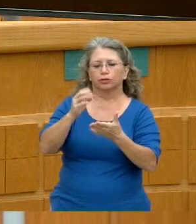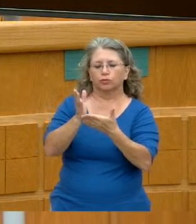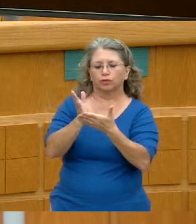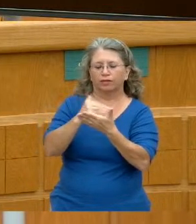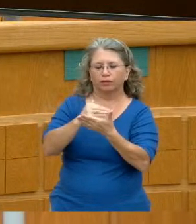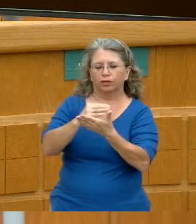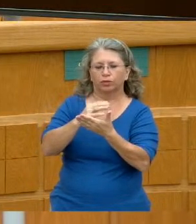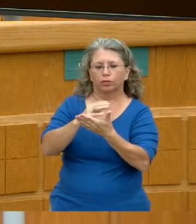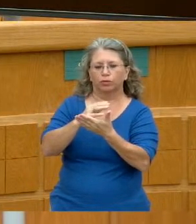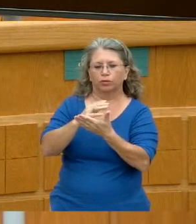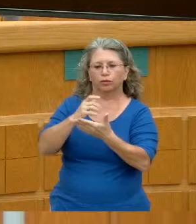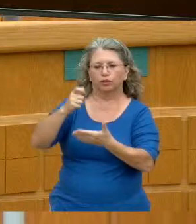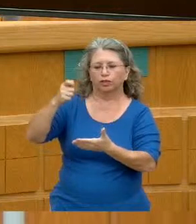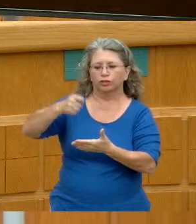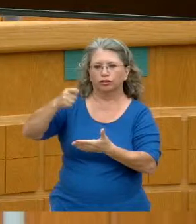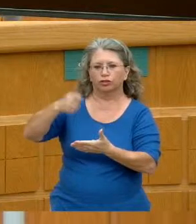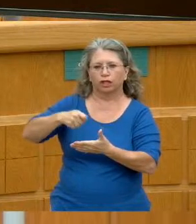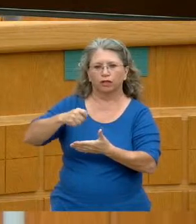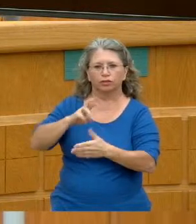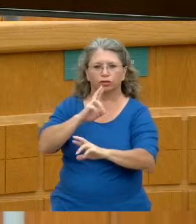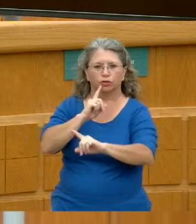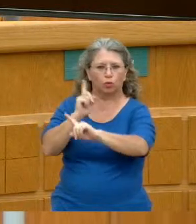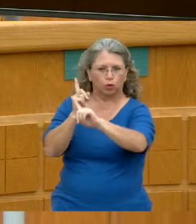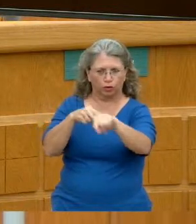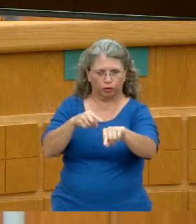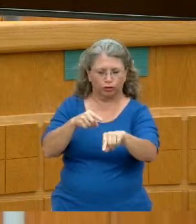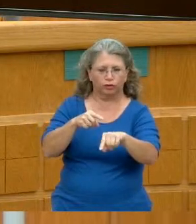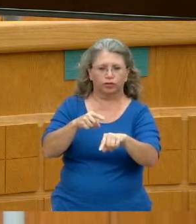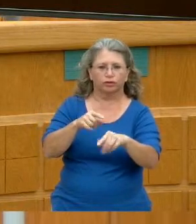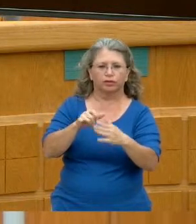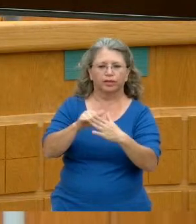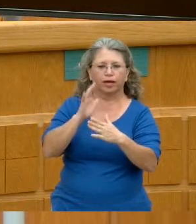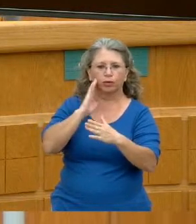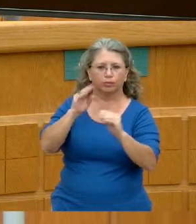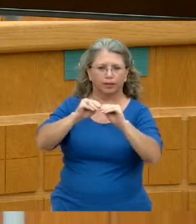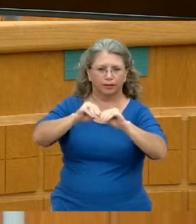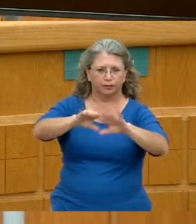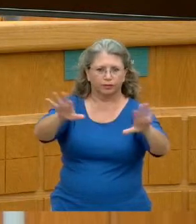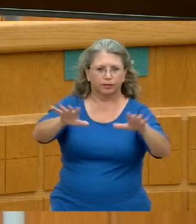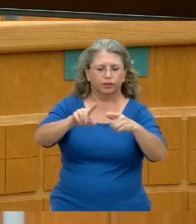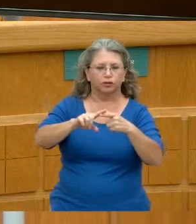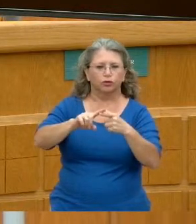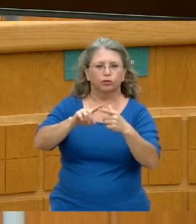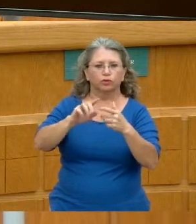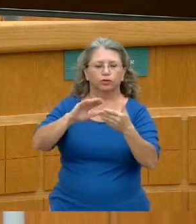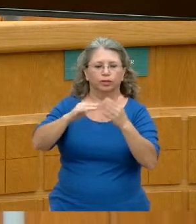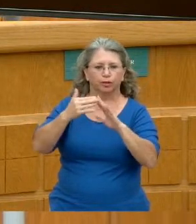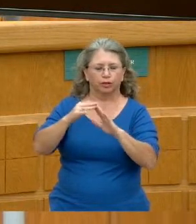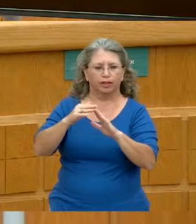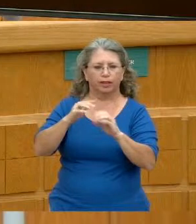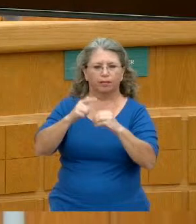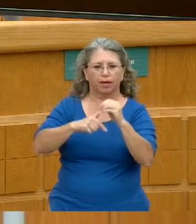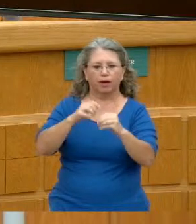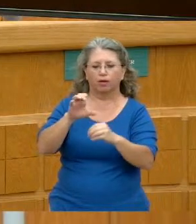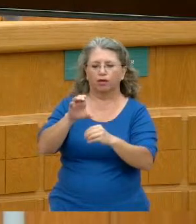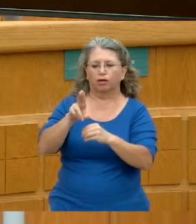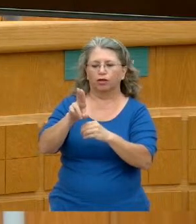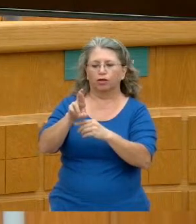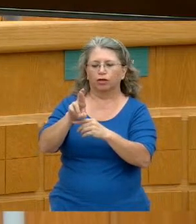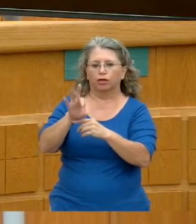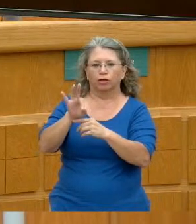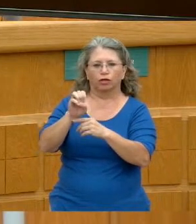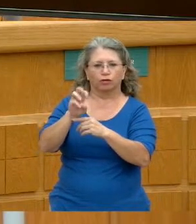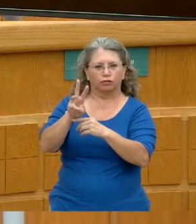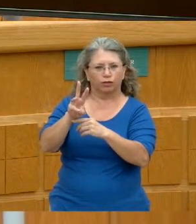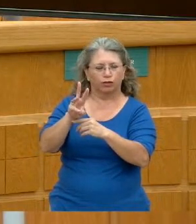signed. So that will be released to the community. The one on the curfew. So I have the one